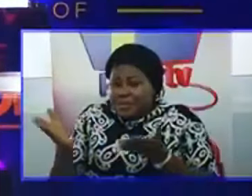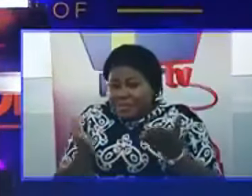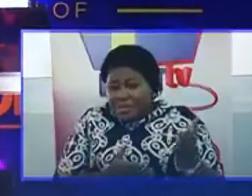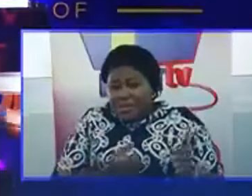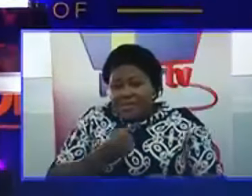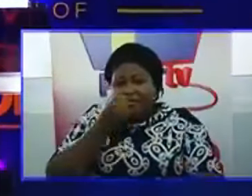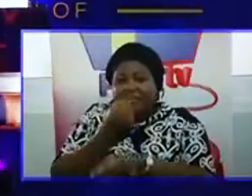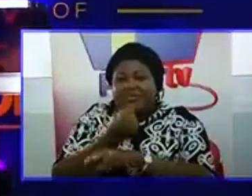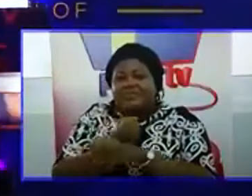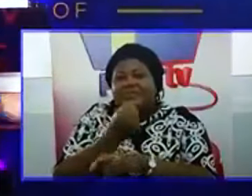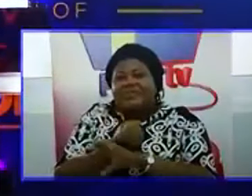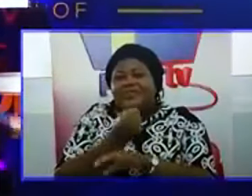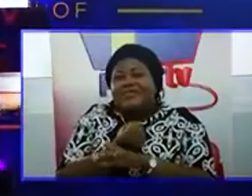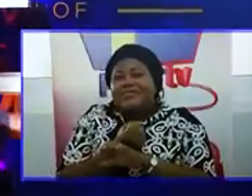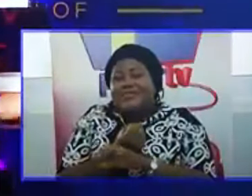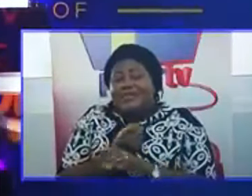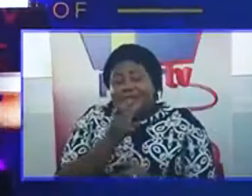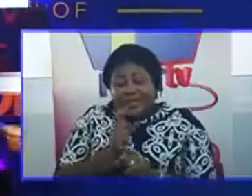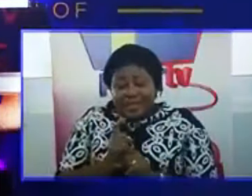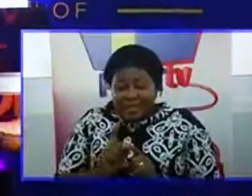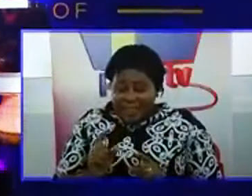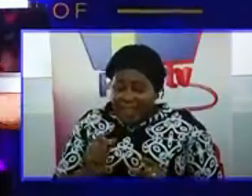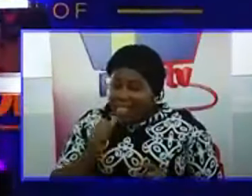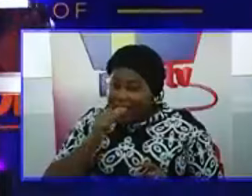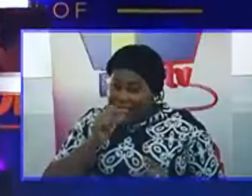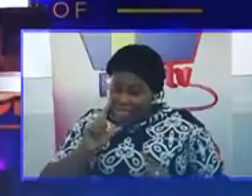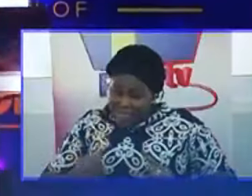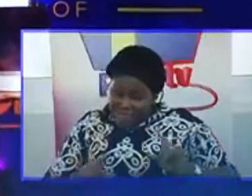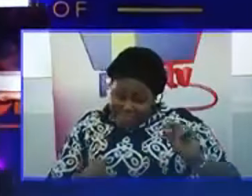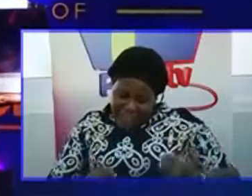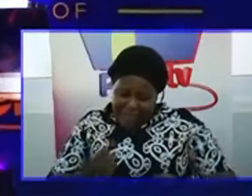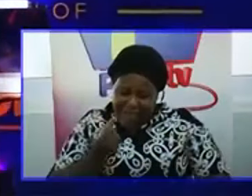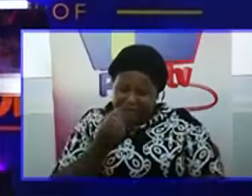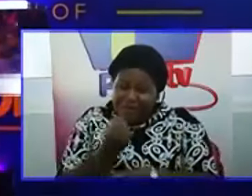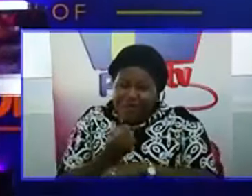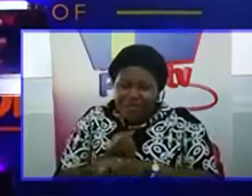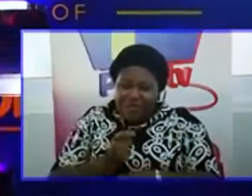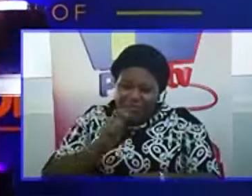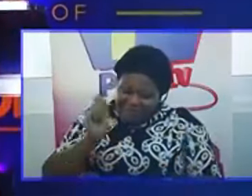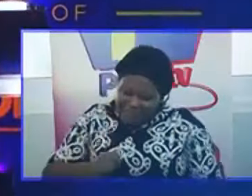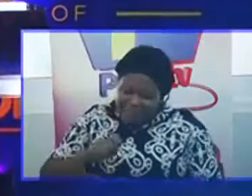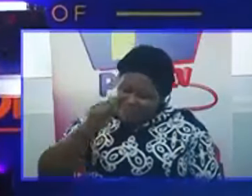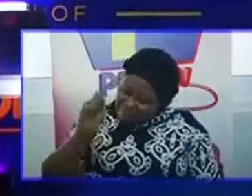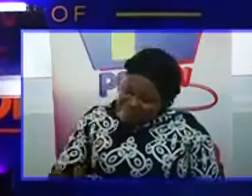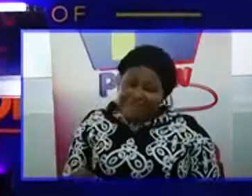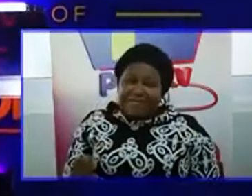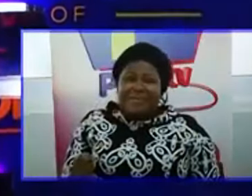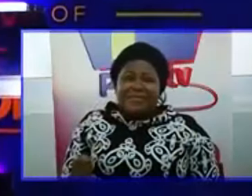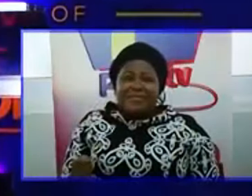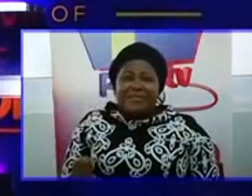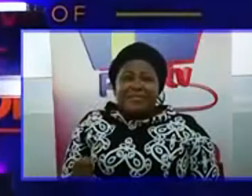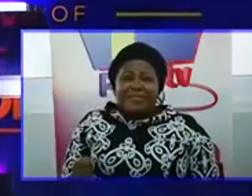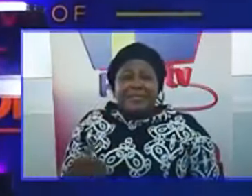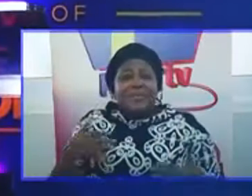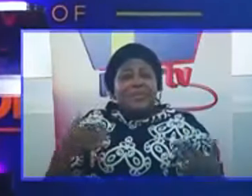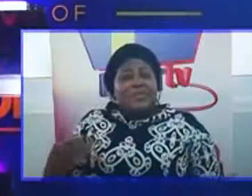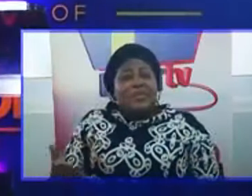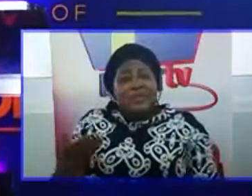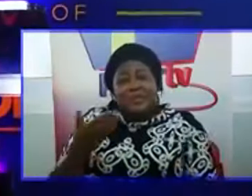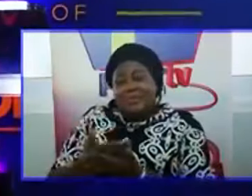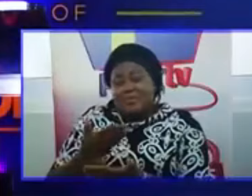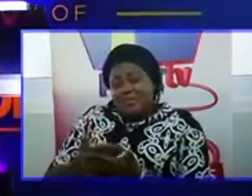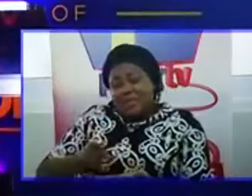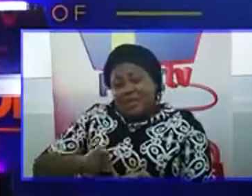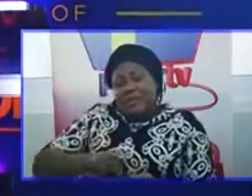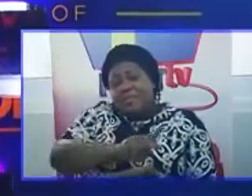to just knock the terminals to fit the battle. Now he collects money. Let me ask you this